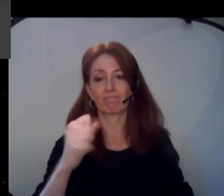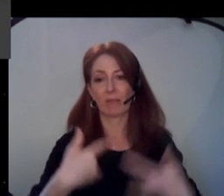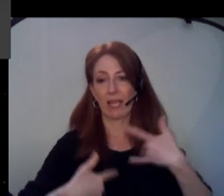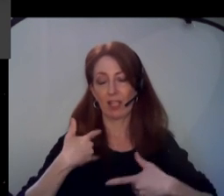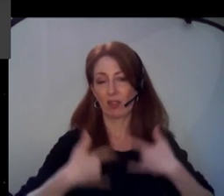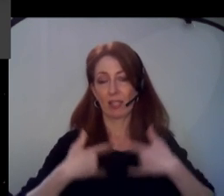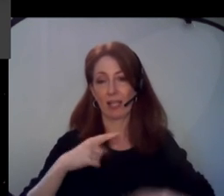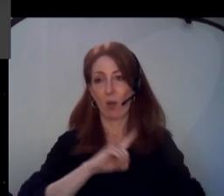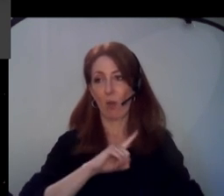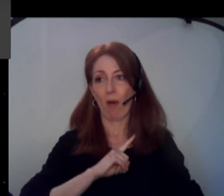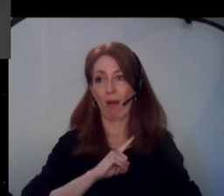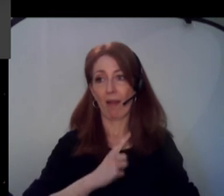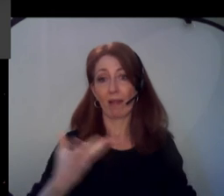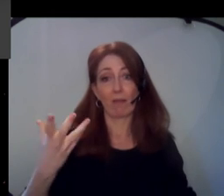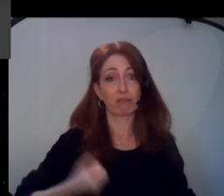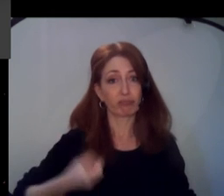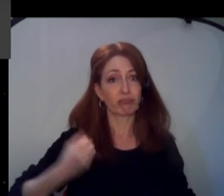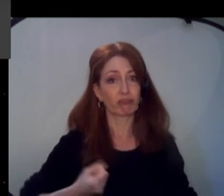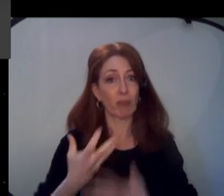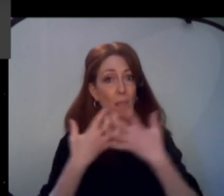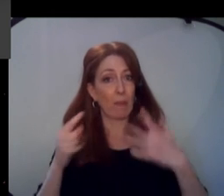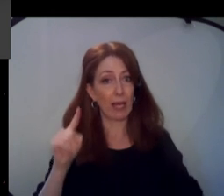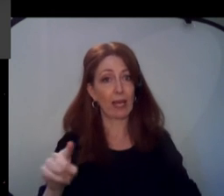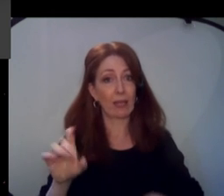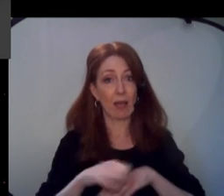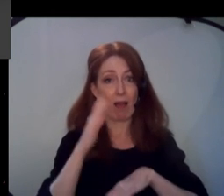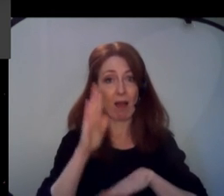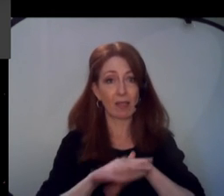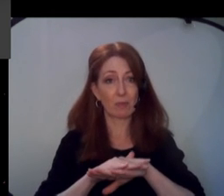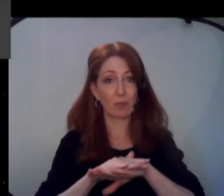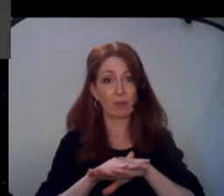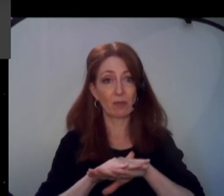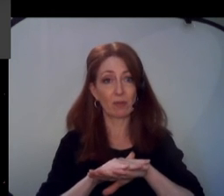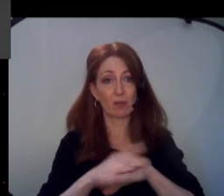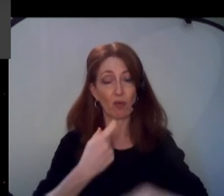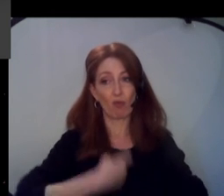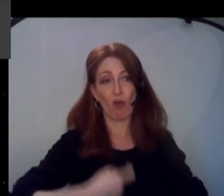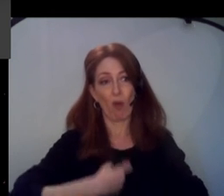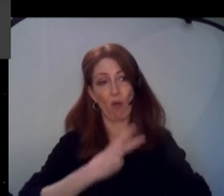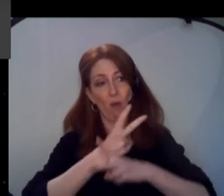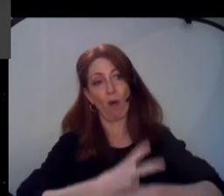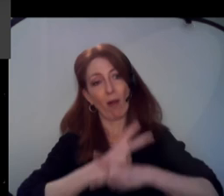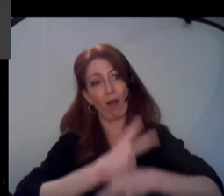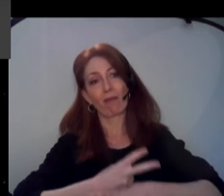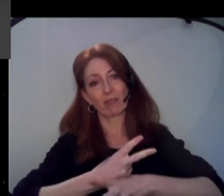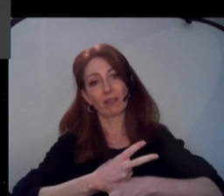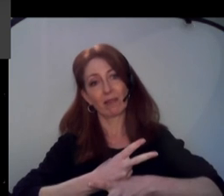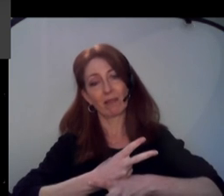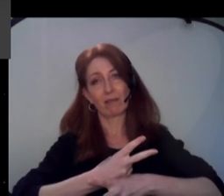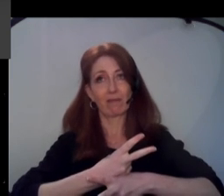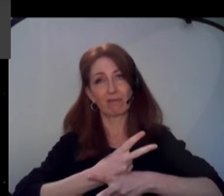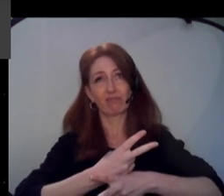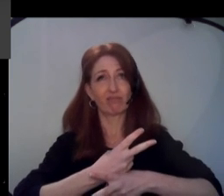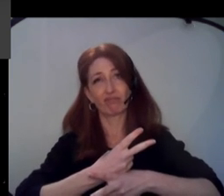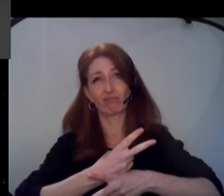breadwinner. She was an artist and a breadwinner, and her husband took that role of kind of looking after maybe